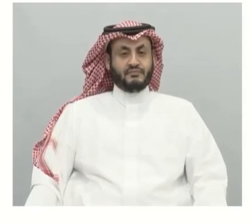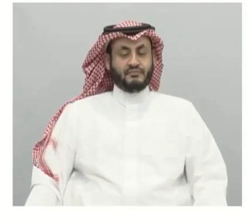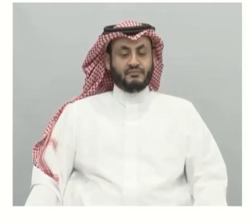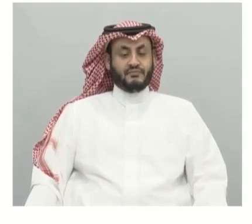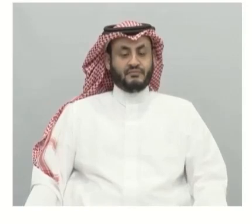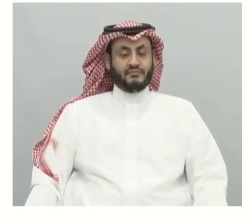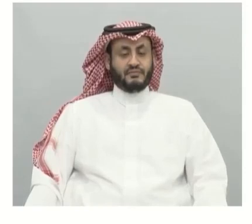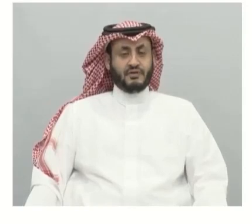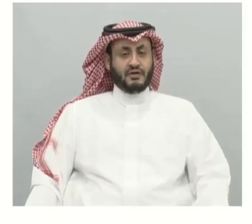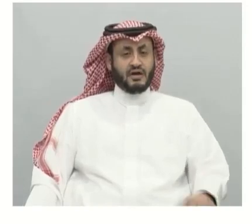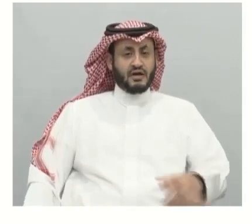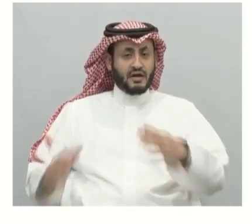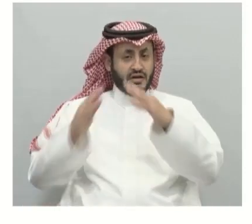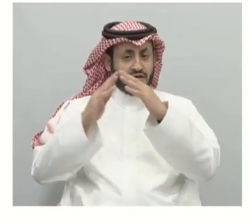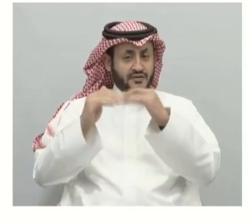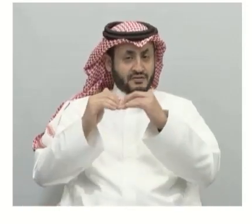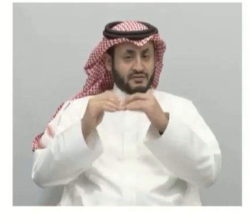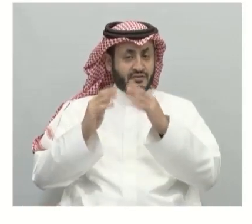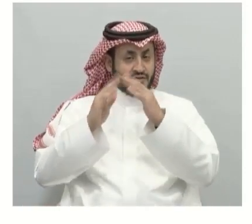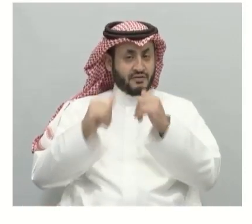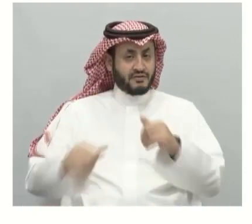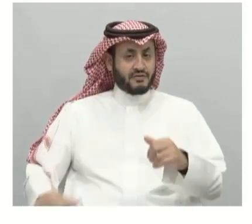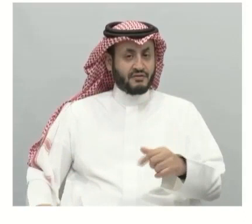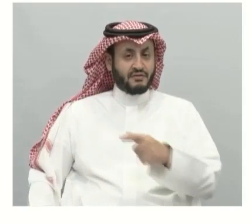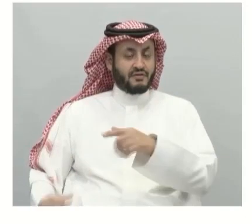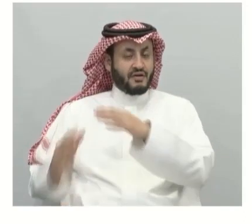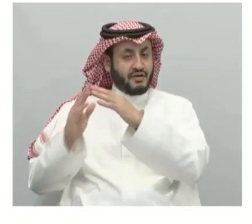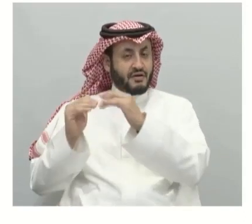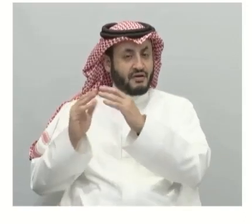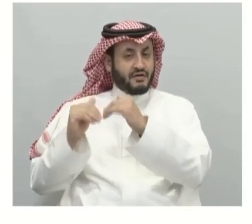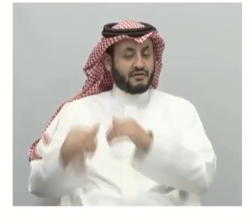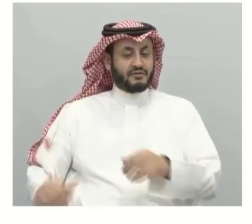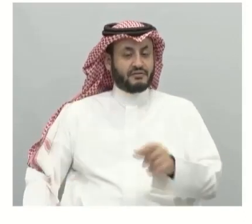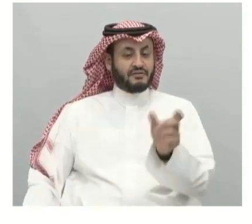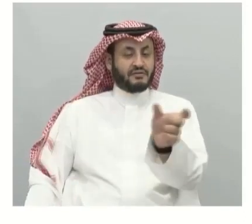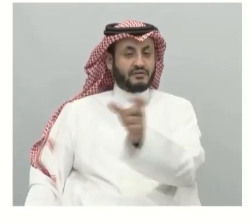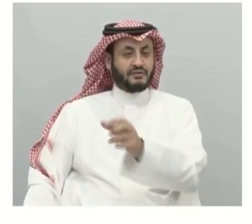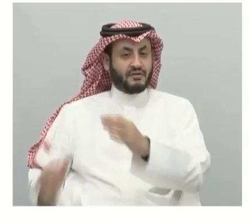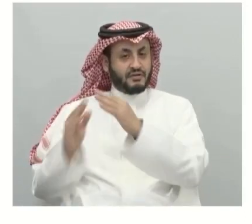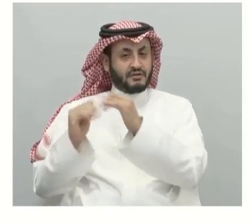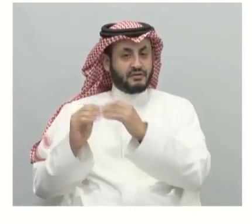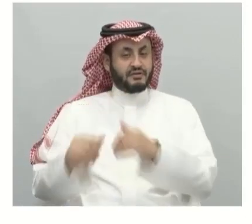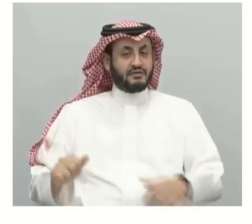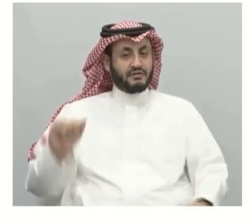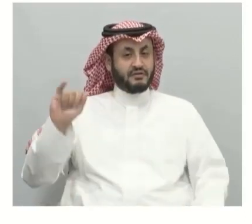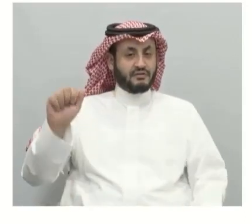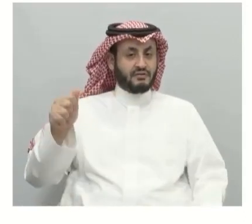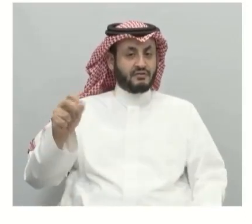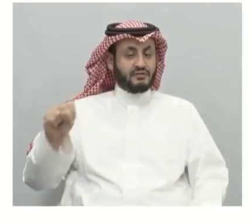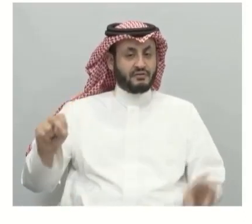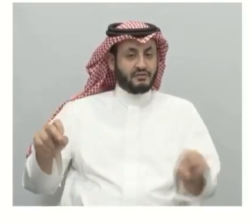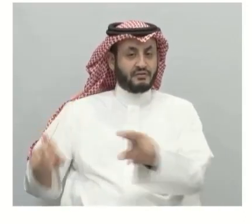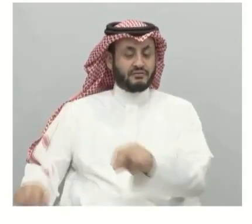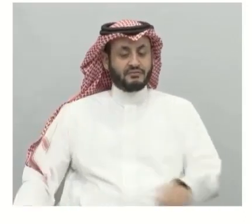Aisha is from Egypt. She is, the name of the country, Egypt. What's the nationality? You can find it here. Very